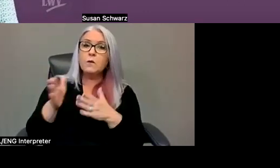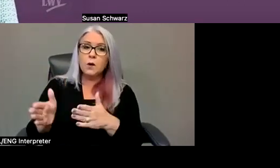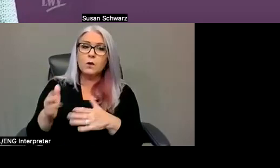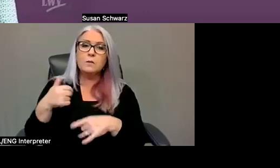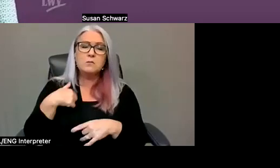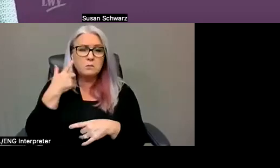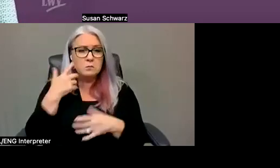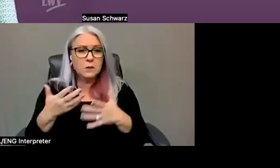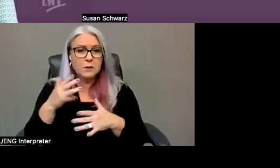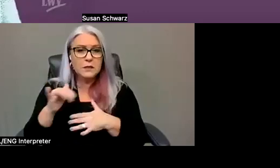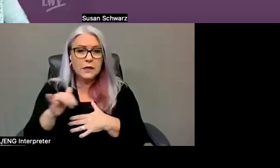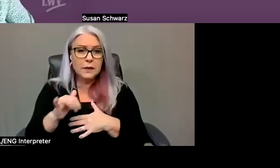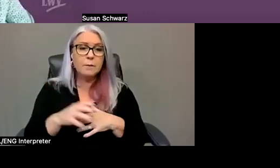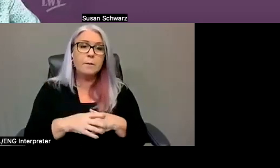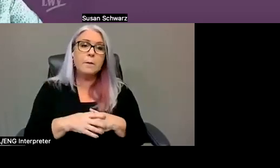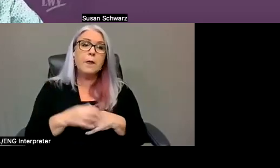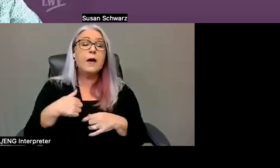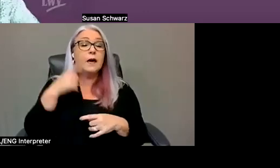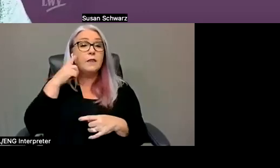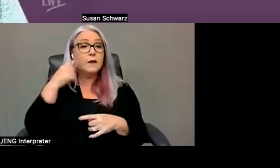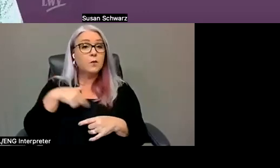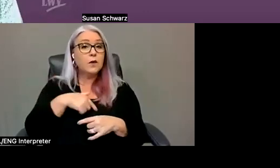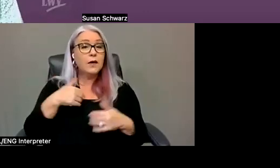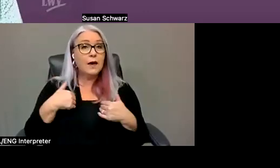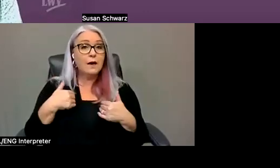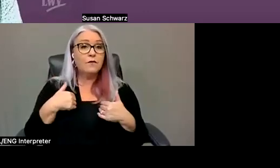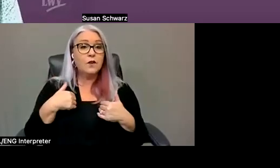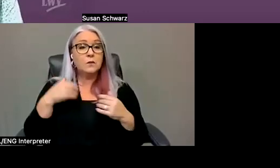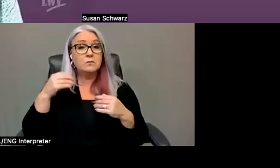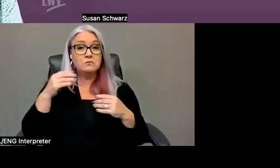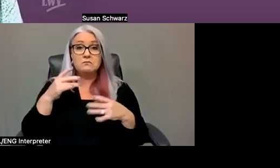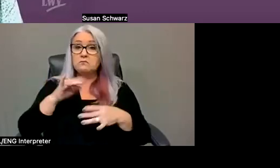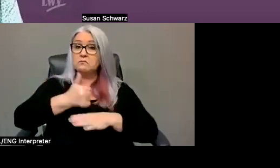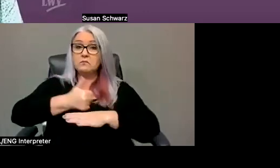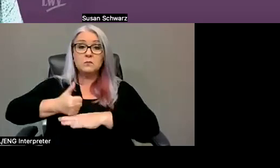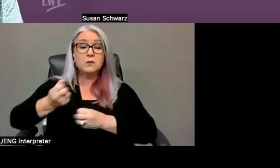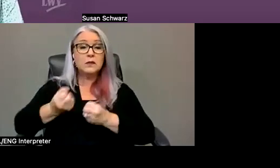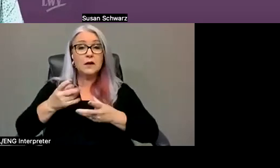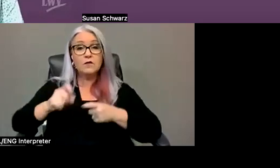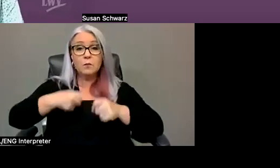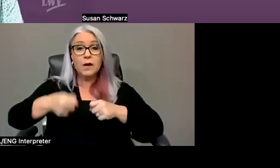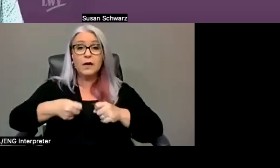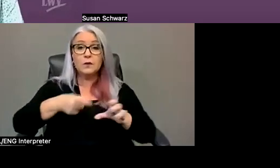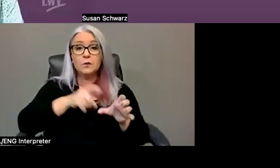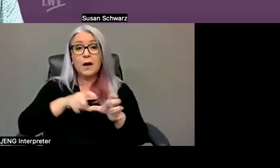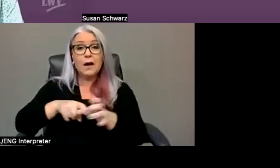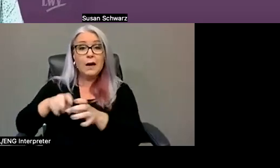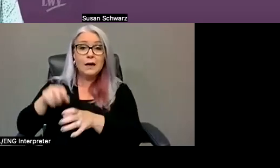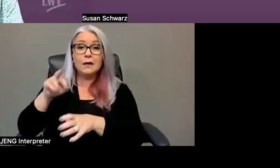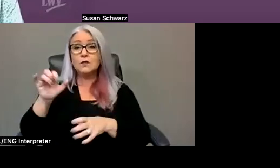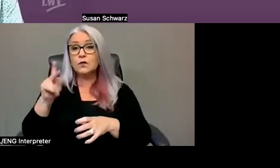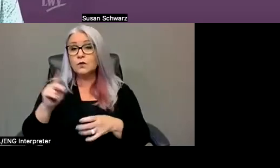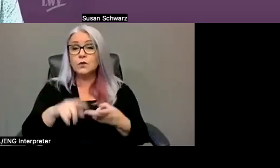think we've created a lot of bike racks on new projects, and when Walgreens went up,